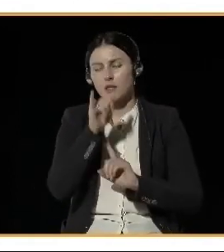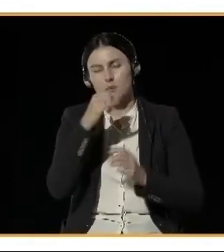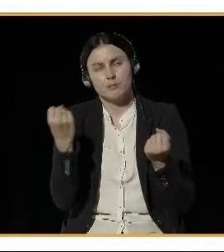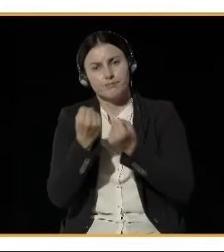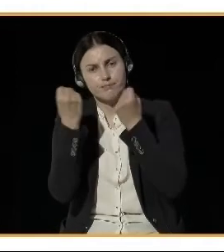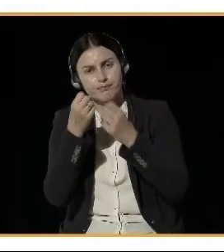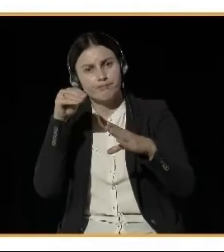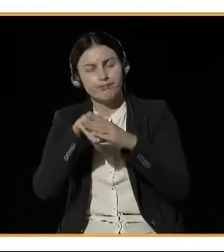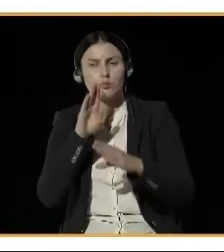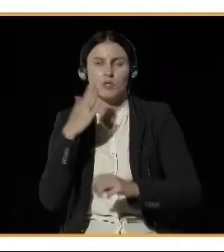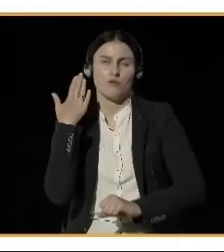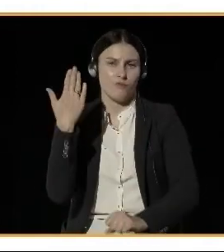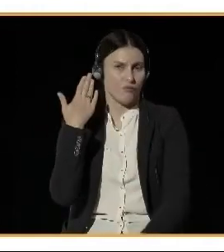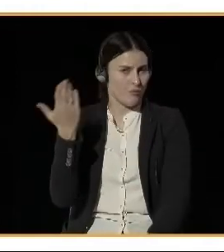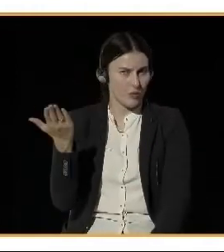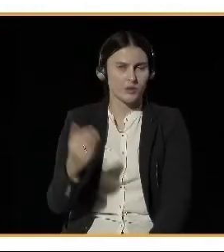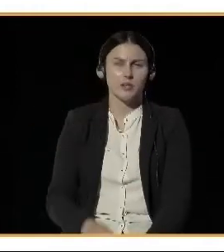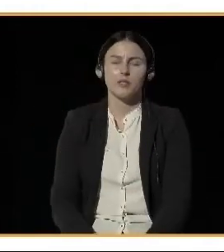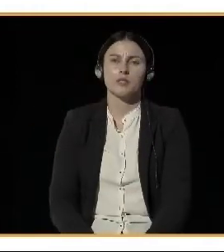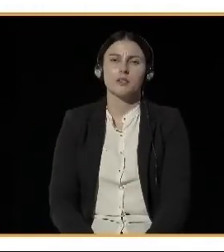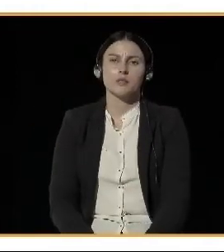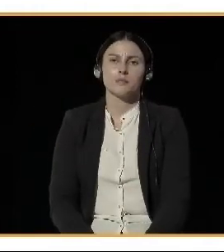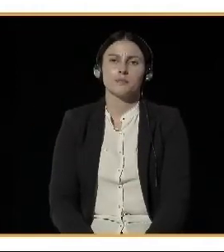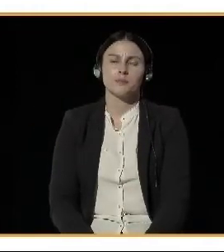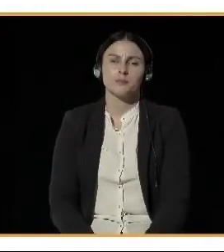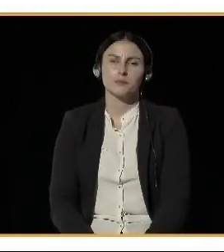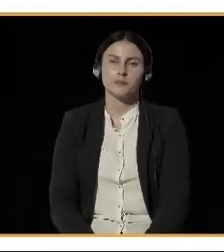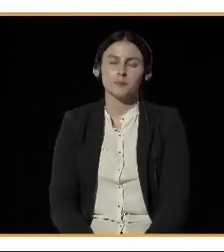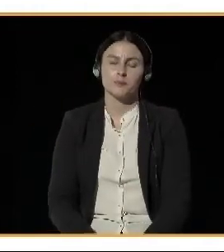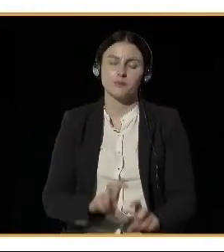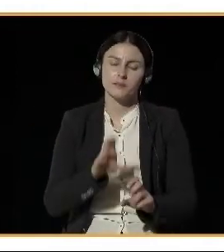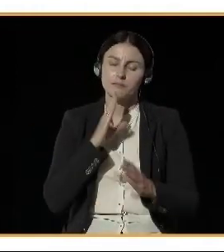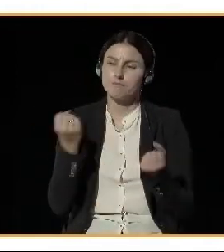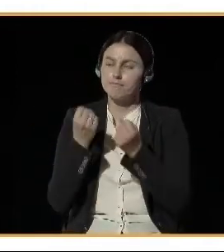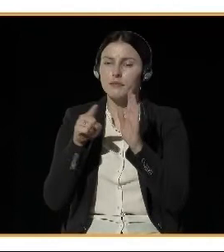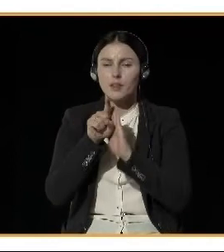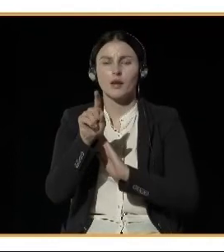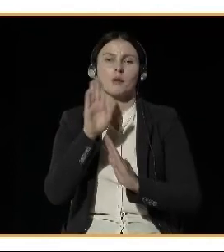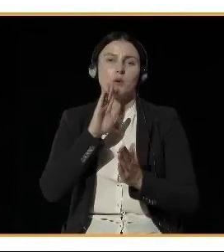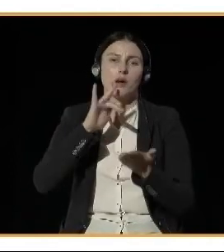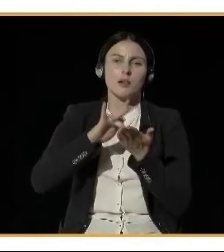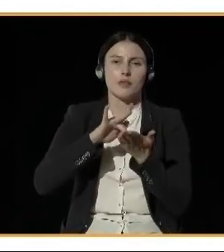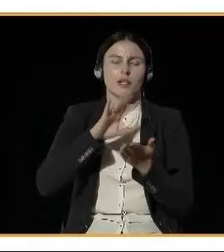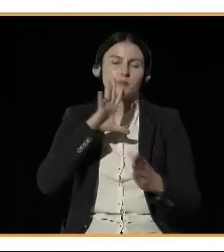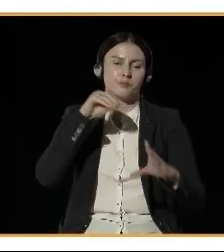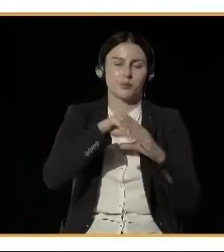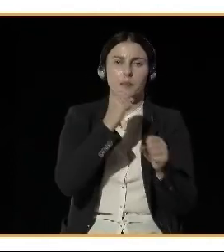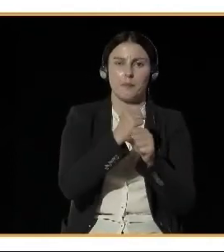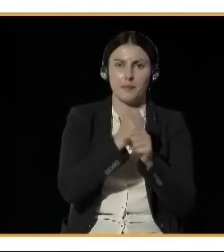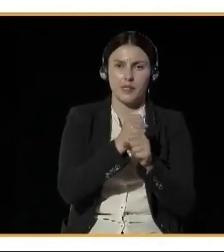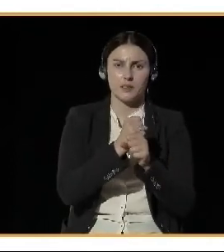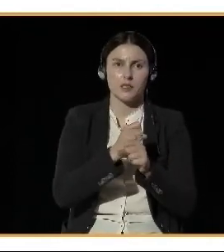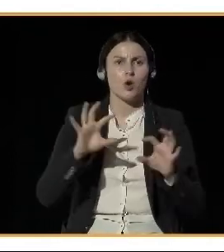which will help them more healthy and happy in the end. I'm also very thankful for